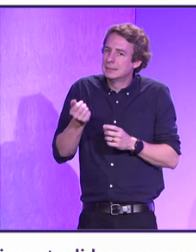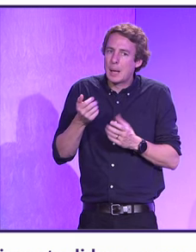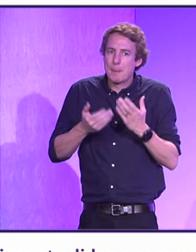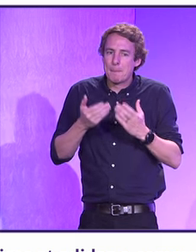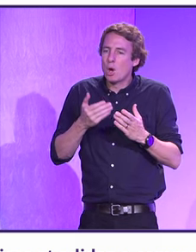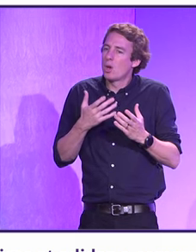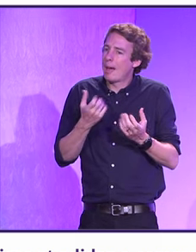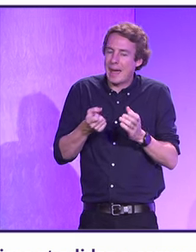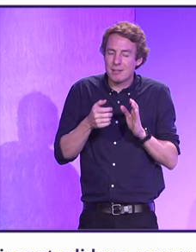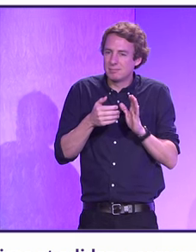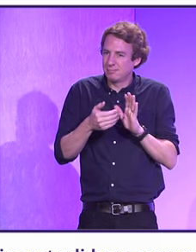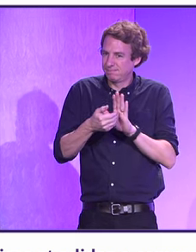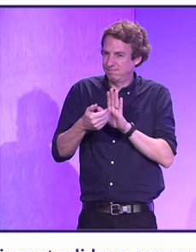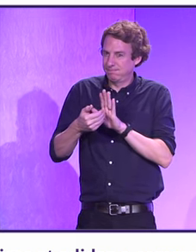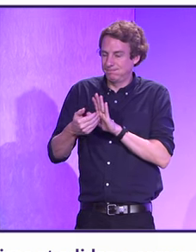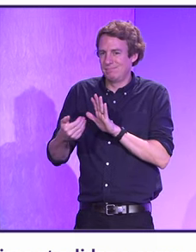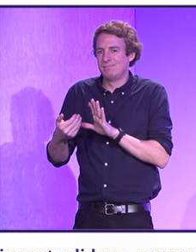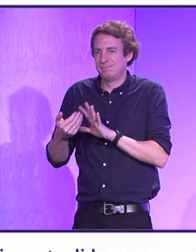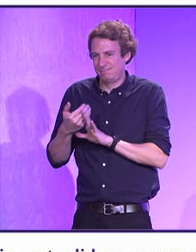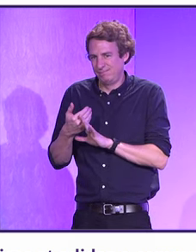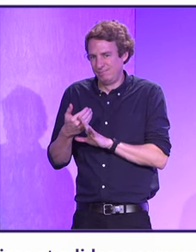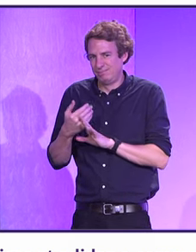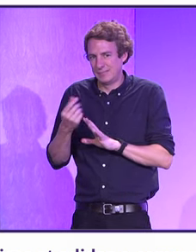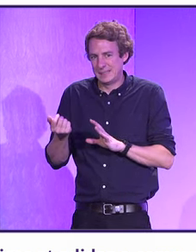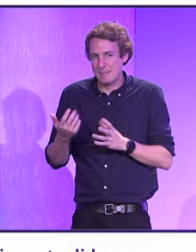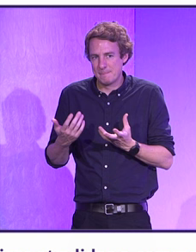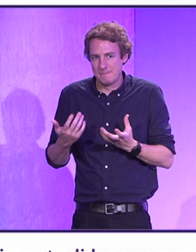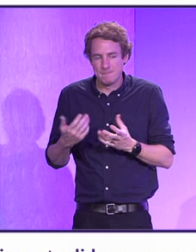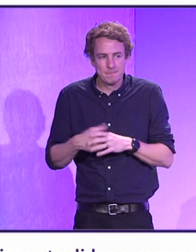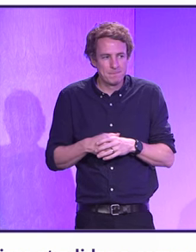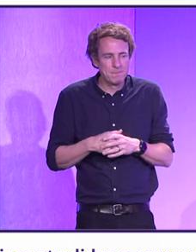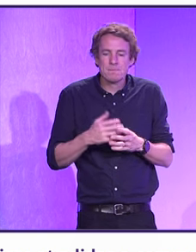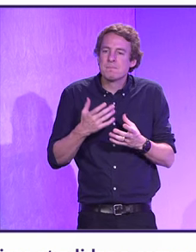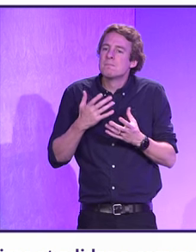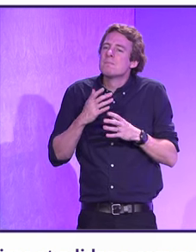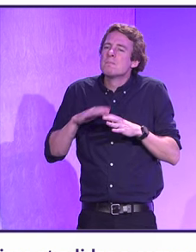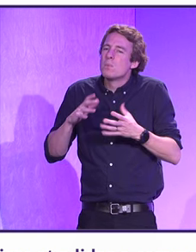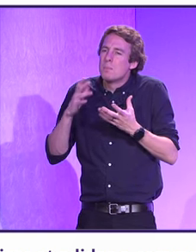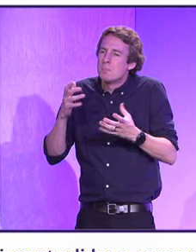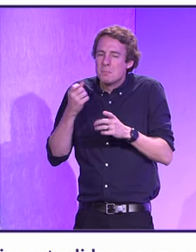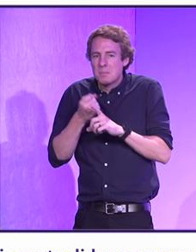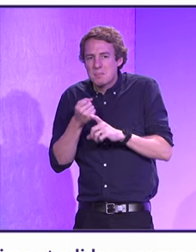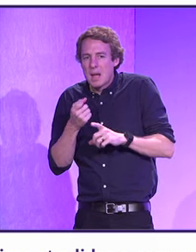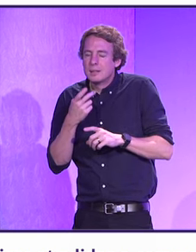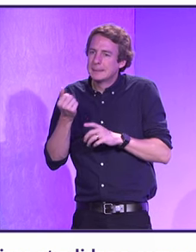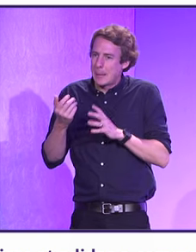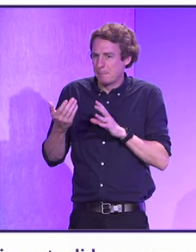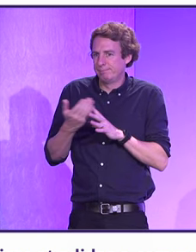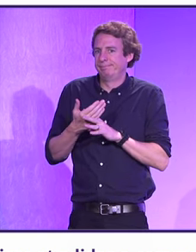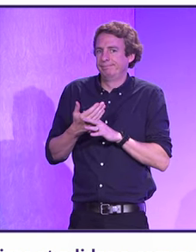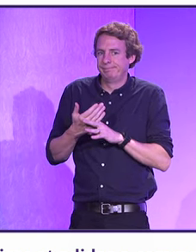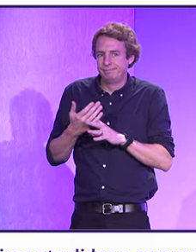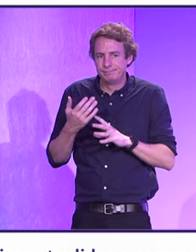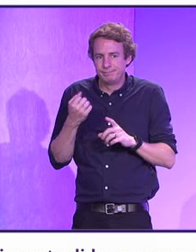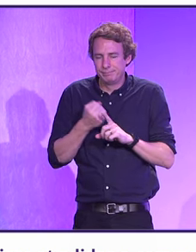that bypass all these features. And that, for that, you really, I mean, it was not that difficult like back then. So either